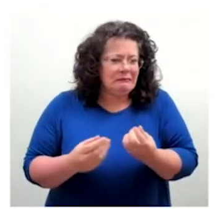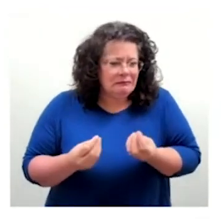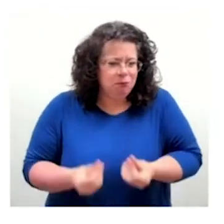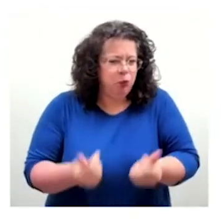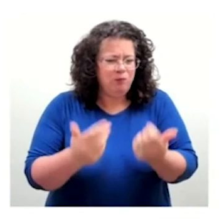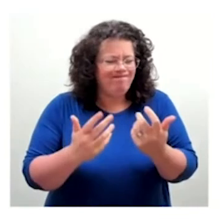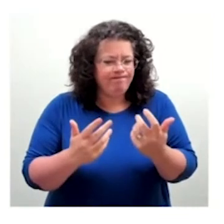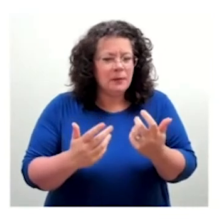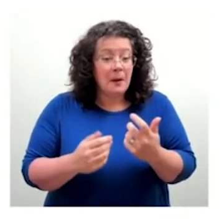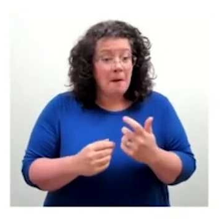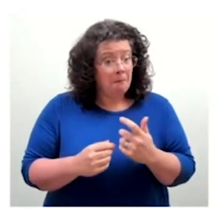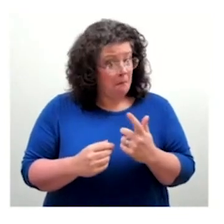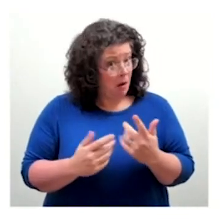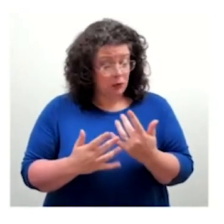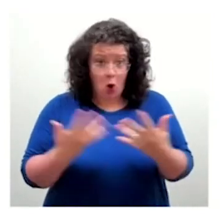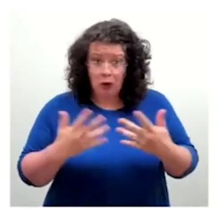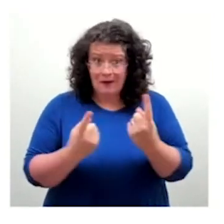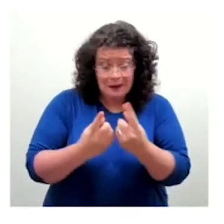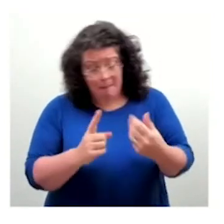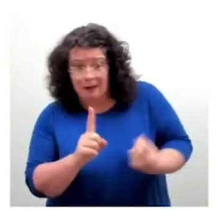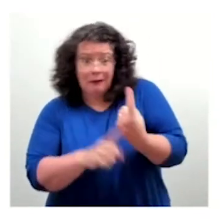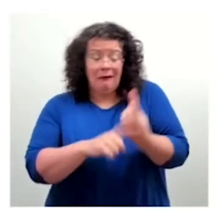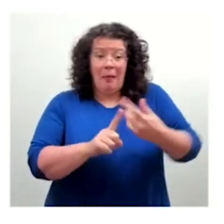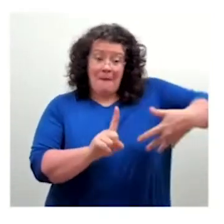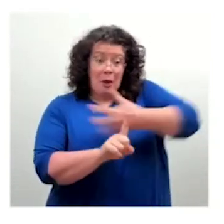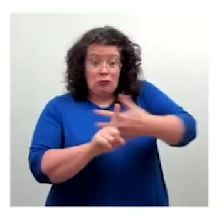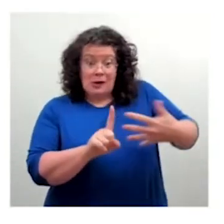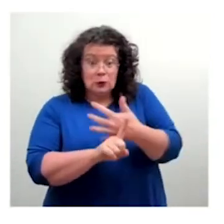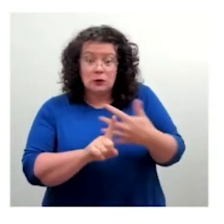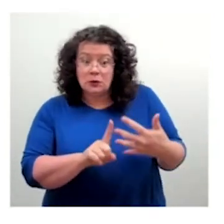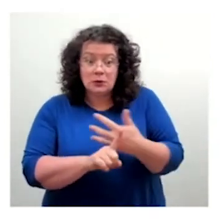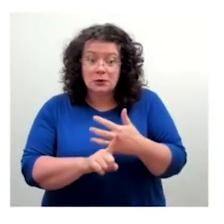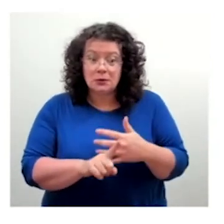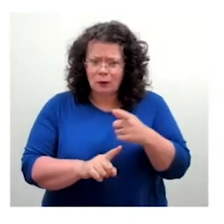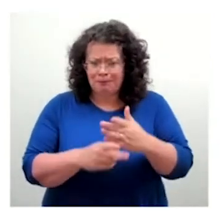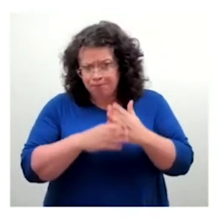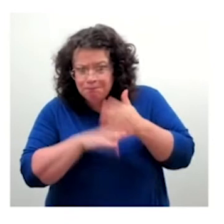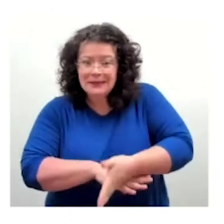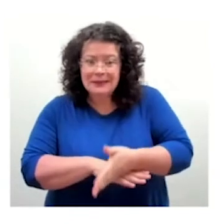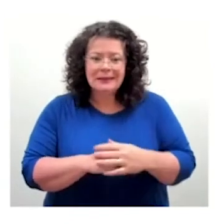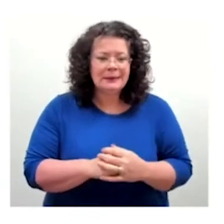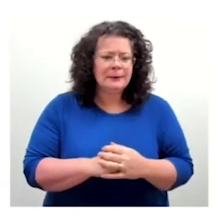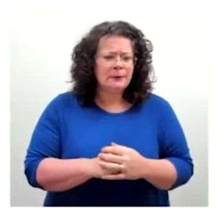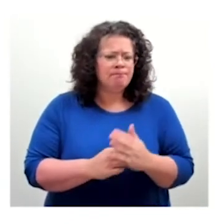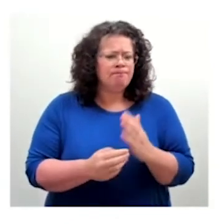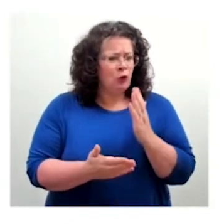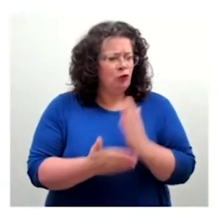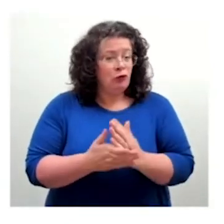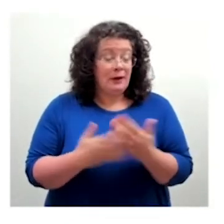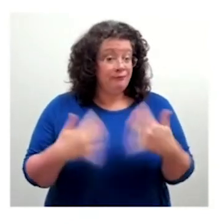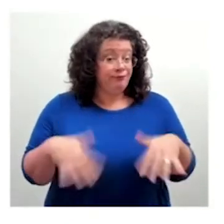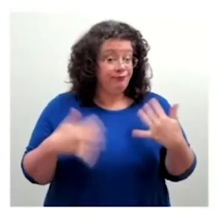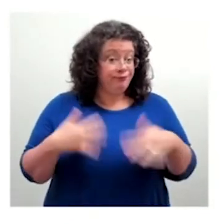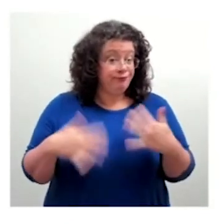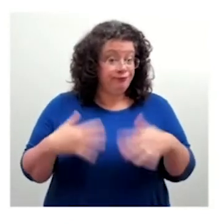really, really superb. And the interaction, honestly, I think it was better than the in-person interaction in some ways, yeah? You're a fly